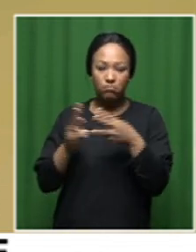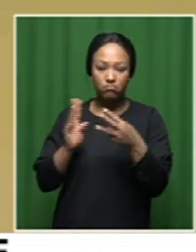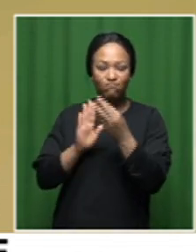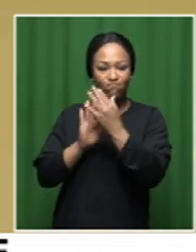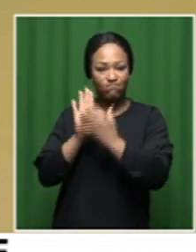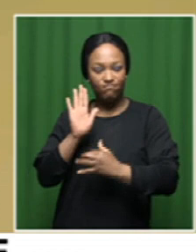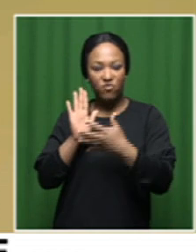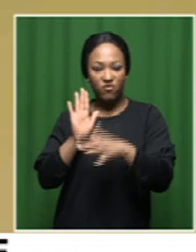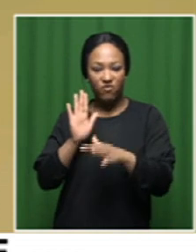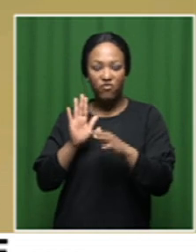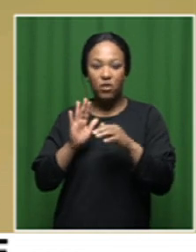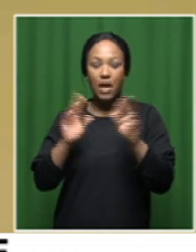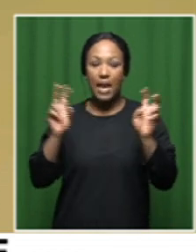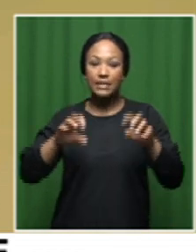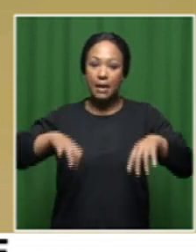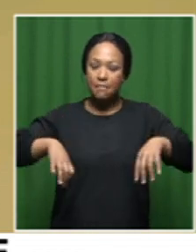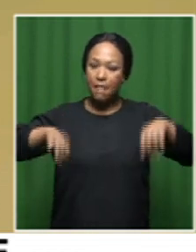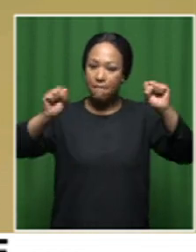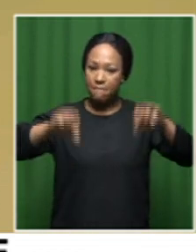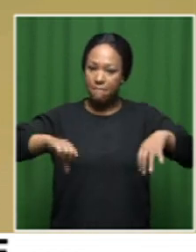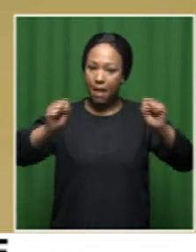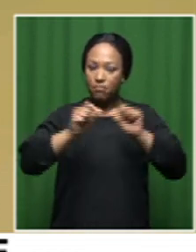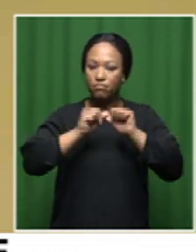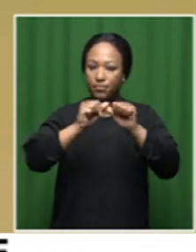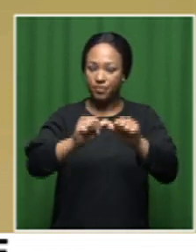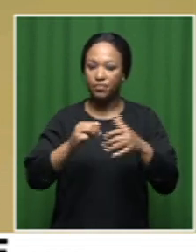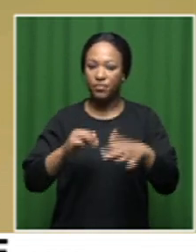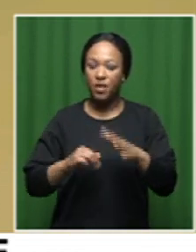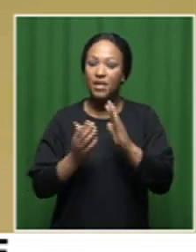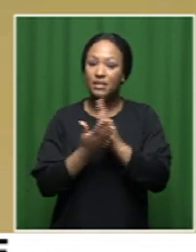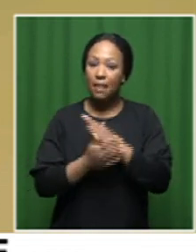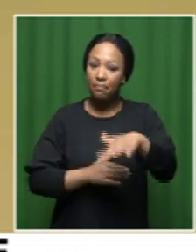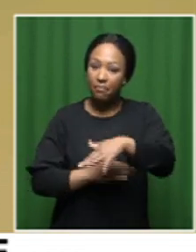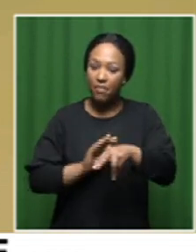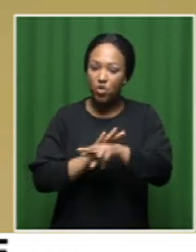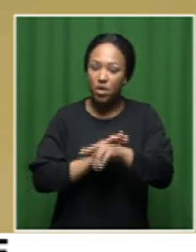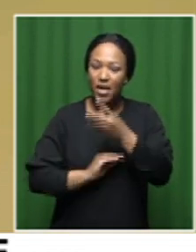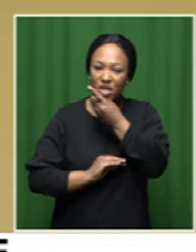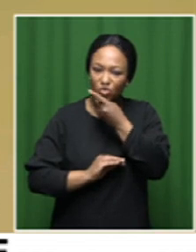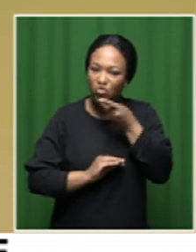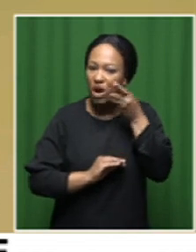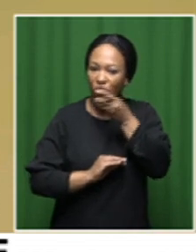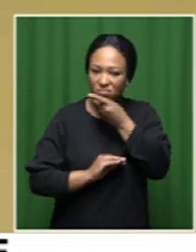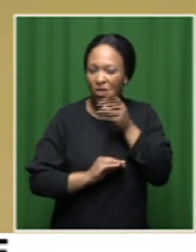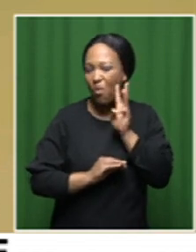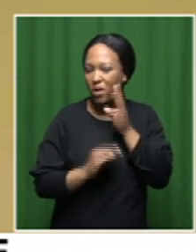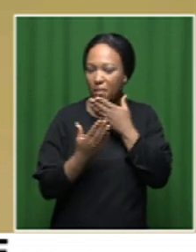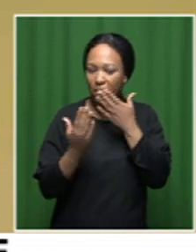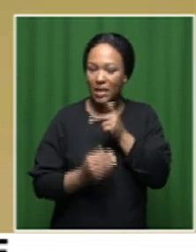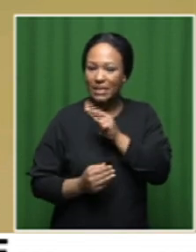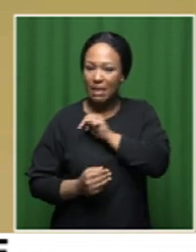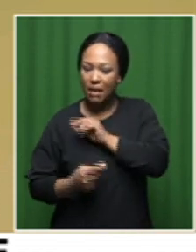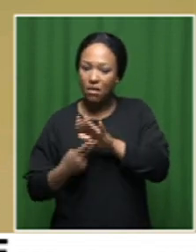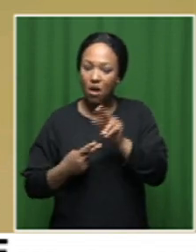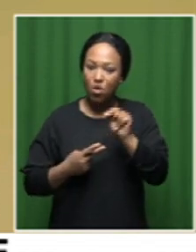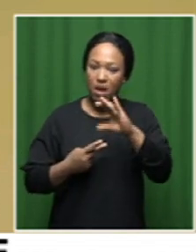ago, that load shedding is continuing. And we've also had droughts in certain regions over the last couple of years, KZN, Northern Cape and